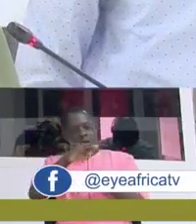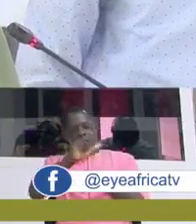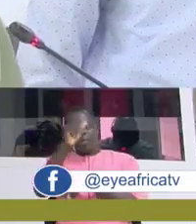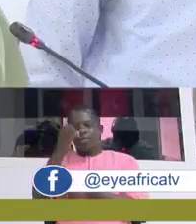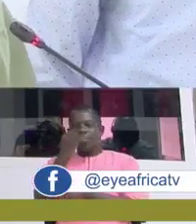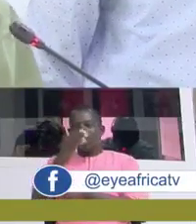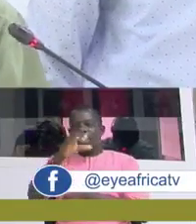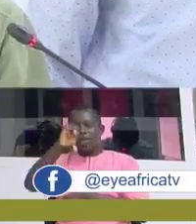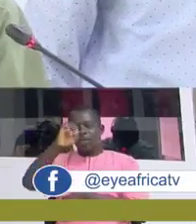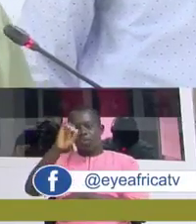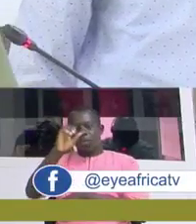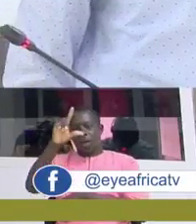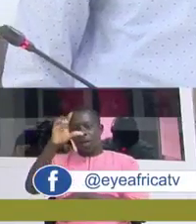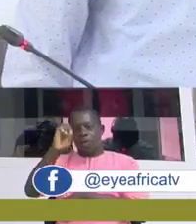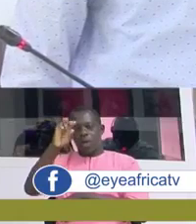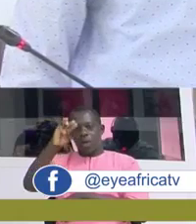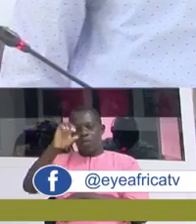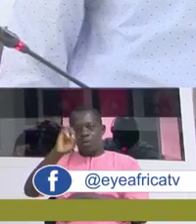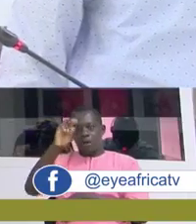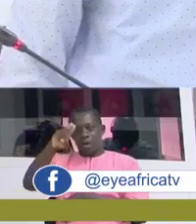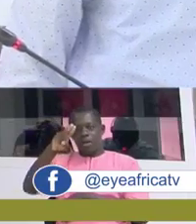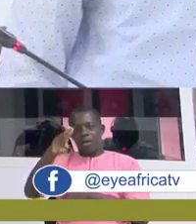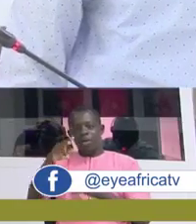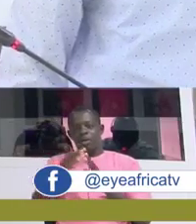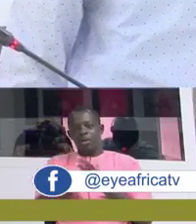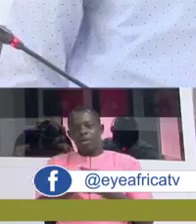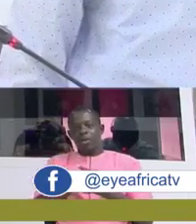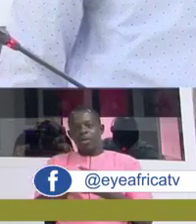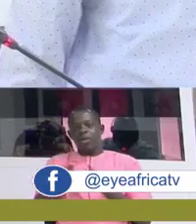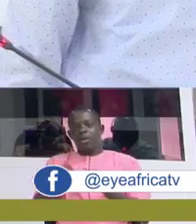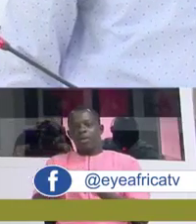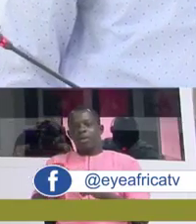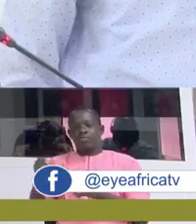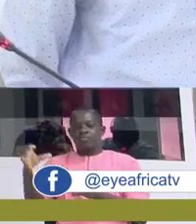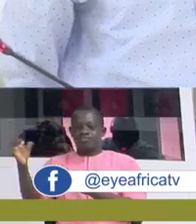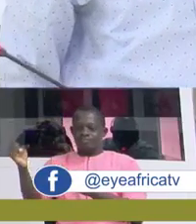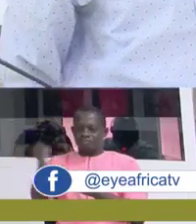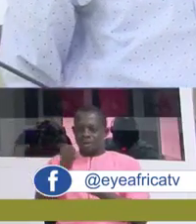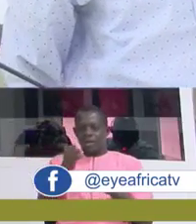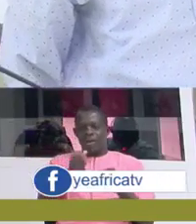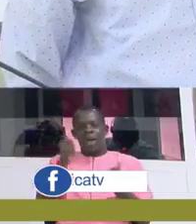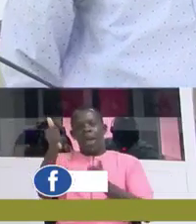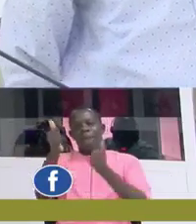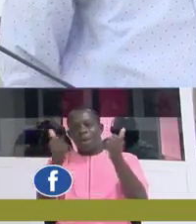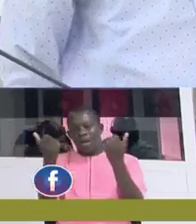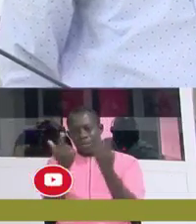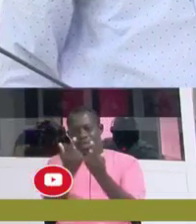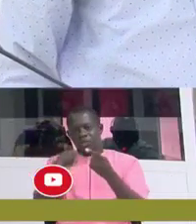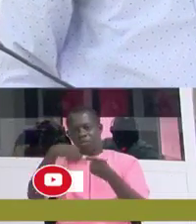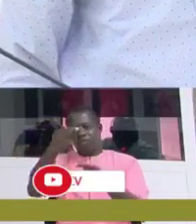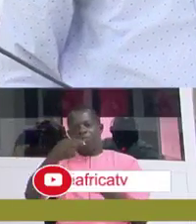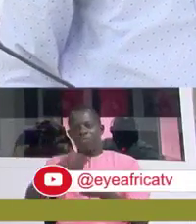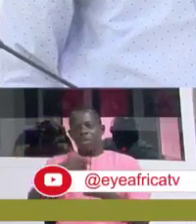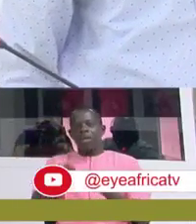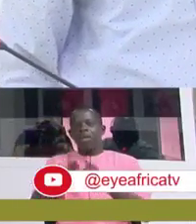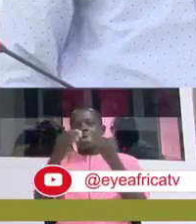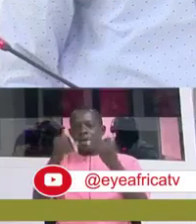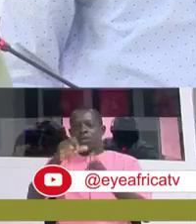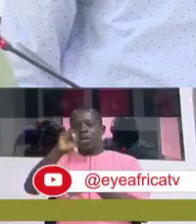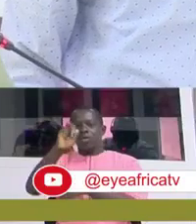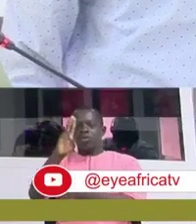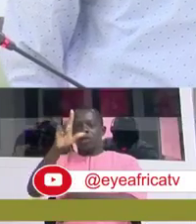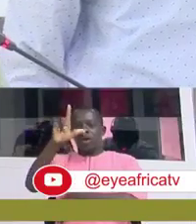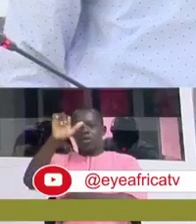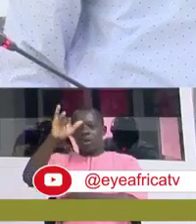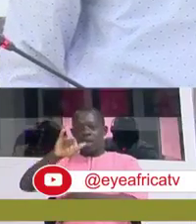He said, Solomon, bring me back. Bring a bag for me. Suleiman nata watu menna. Suleiman came.